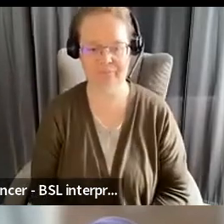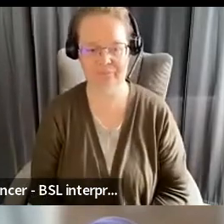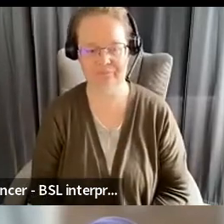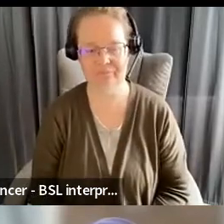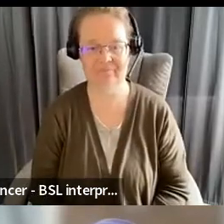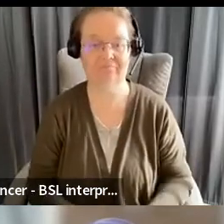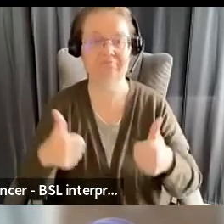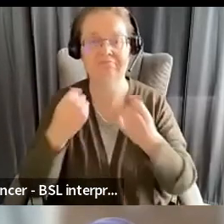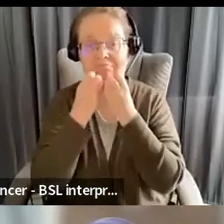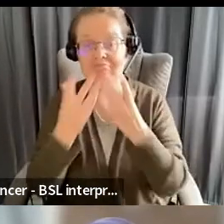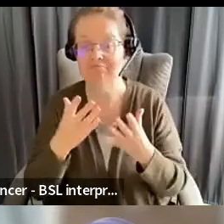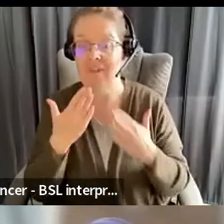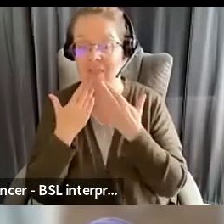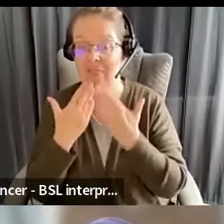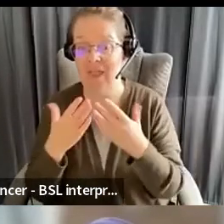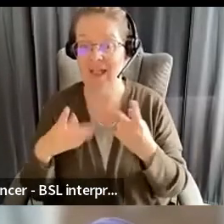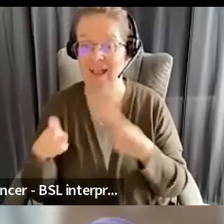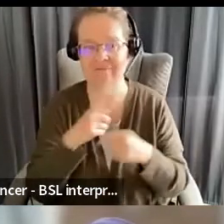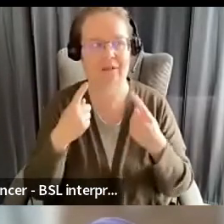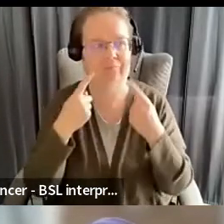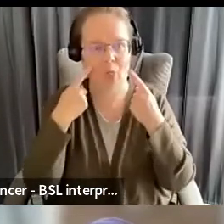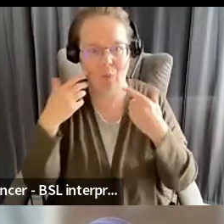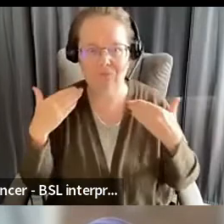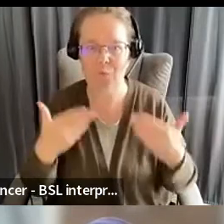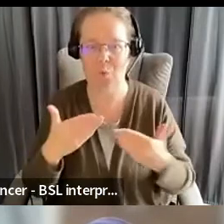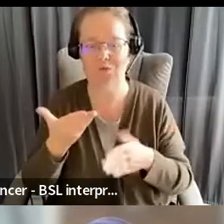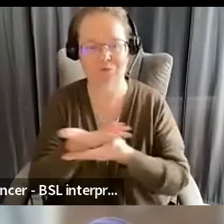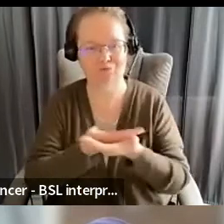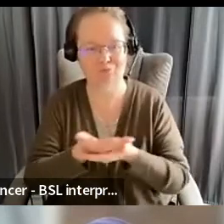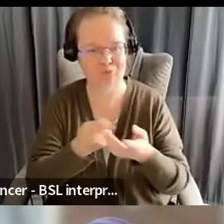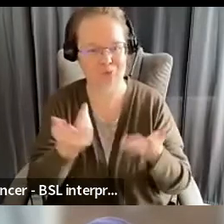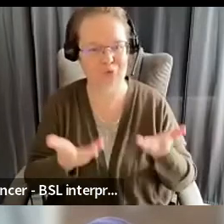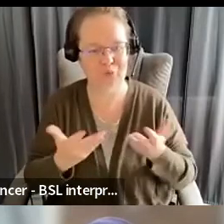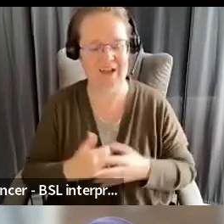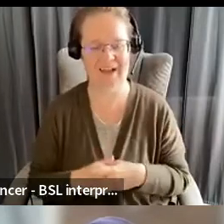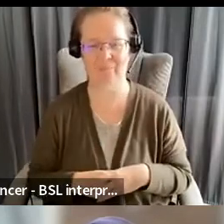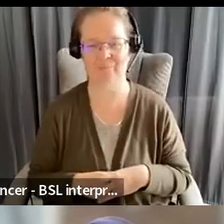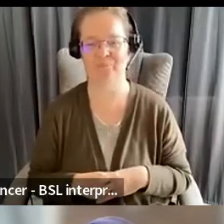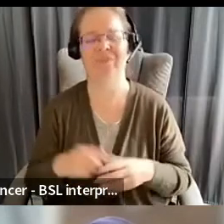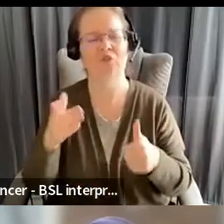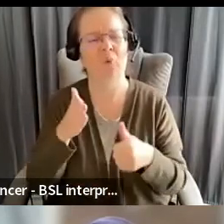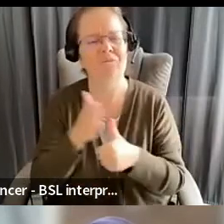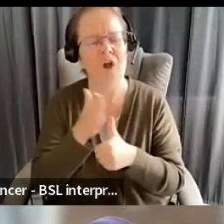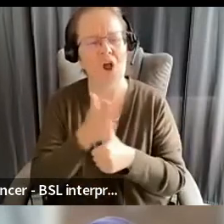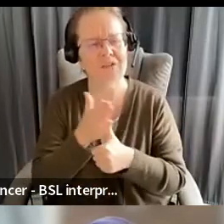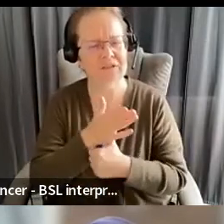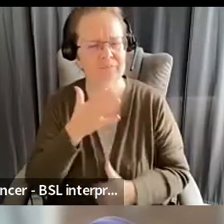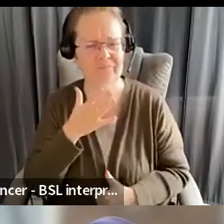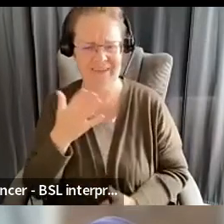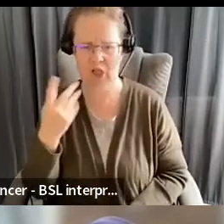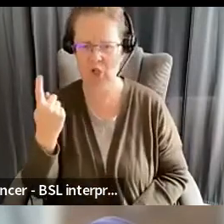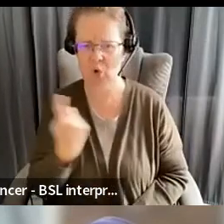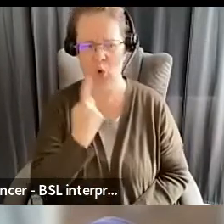That's fantastic. Thank you. And really looking forward to chatting with you all today. So first thing first, who